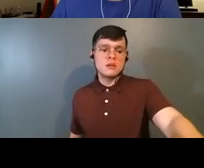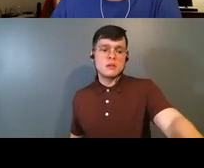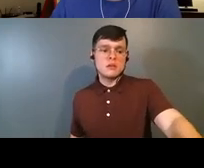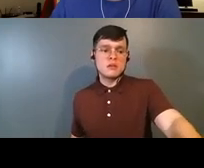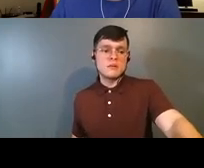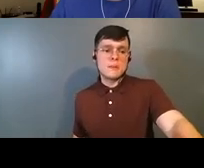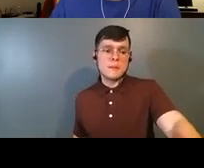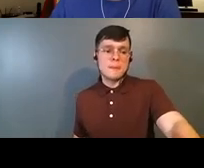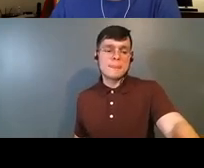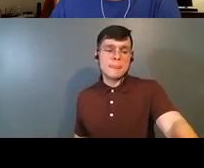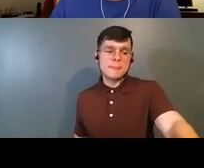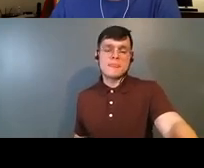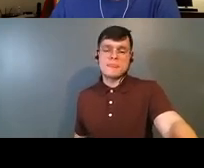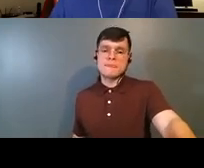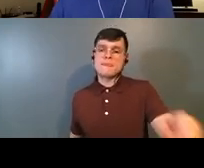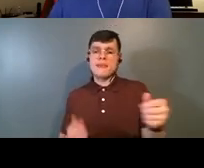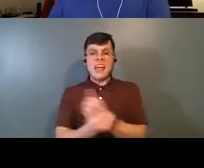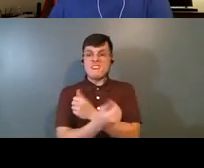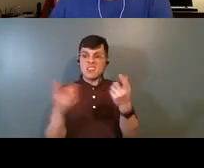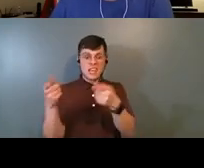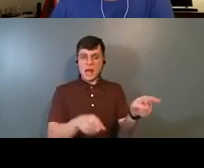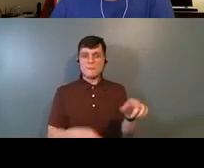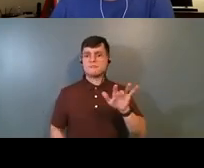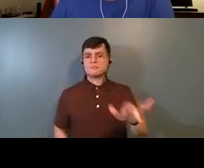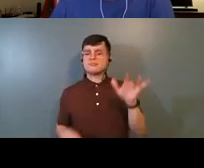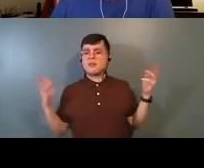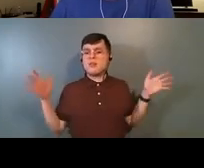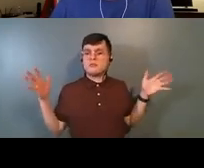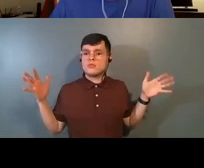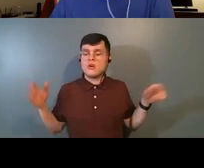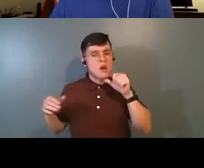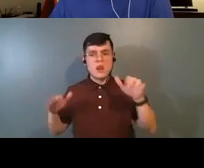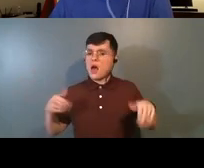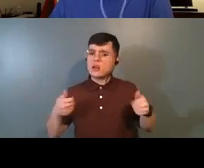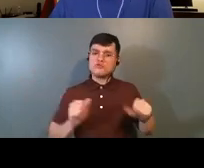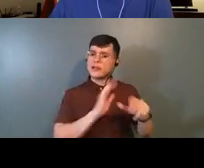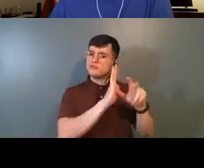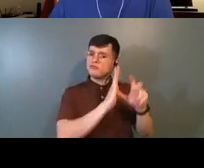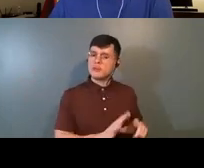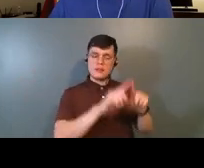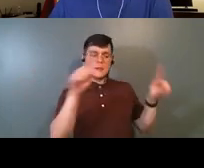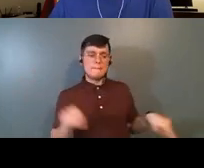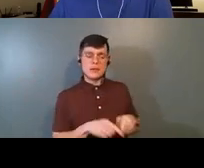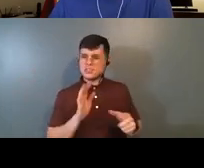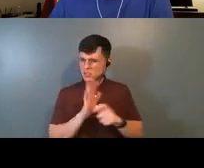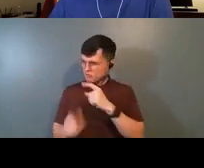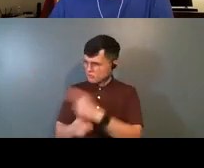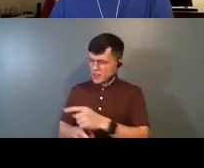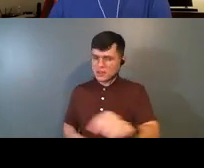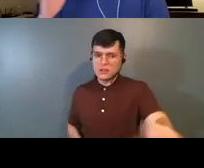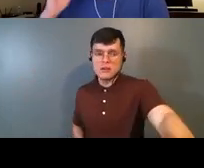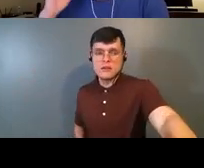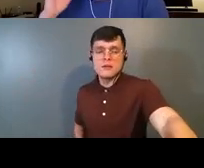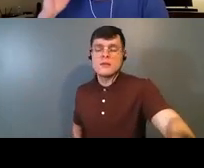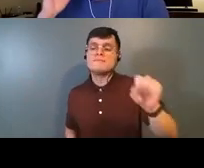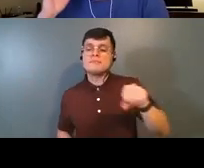this happened right now. She's done nothing. She hasn't tried to read the page or anything. That was the automatic, right, Joyce, just reading. Yeah, it just loads the